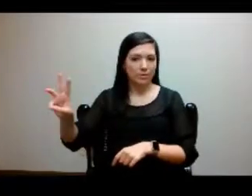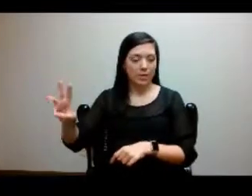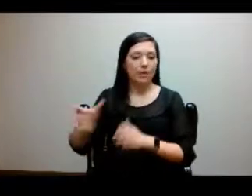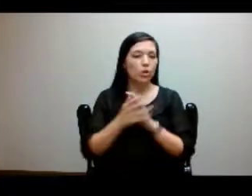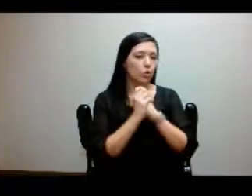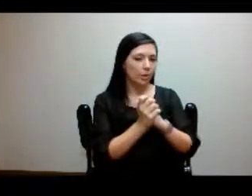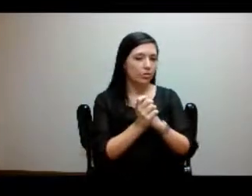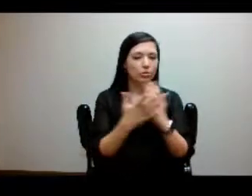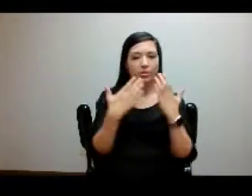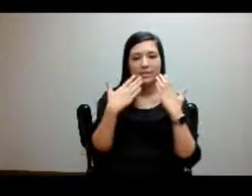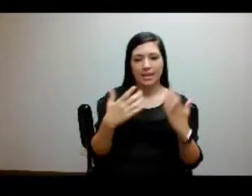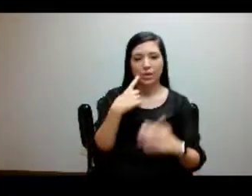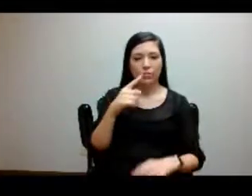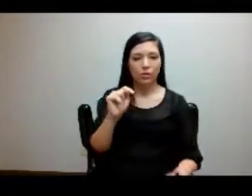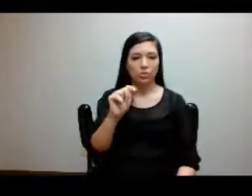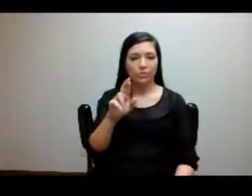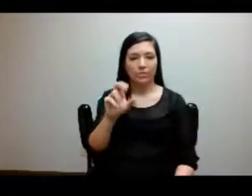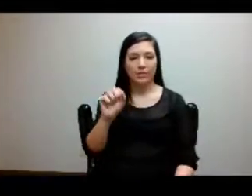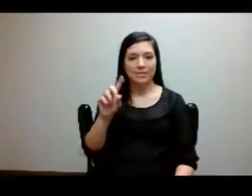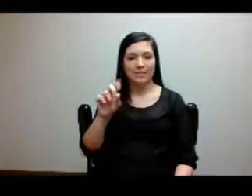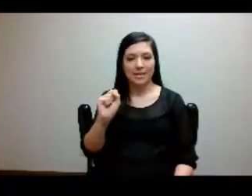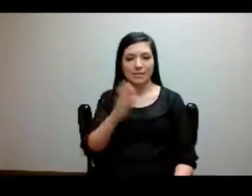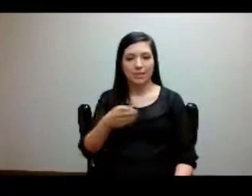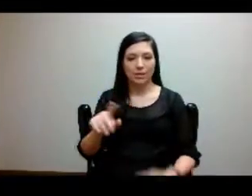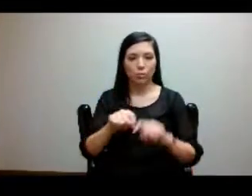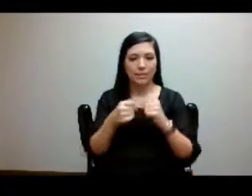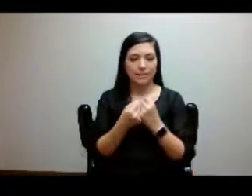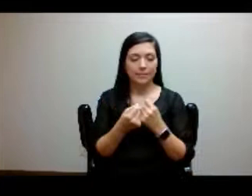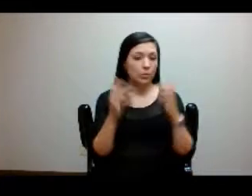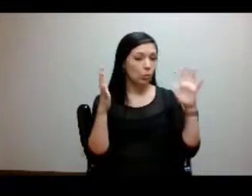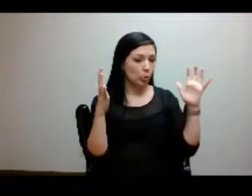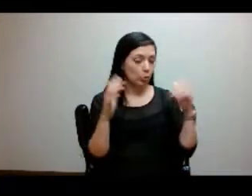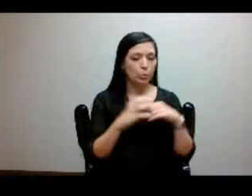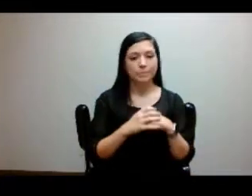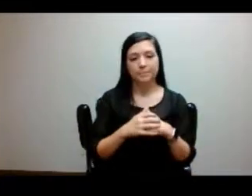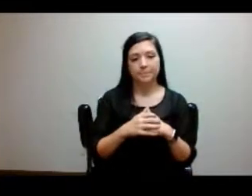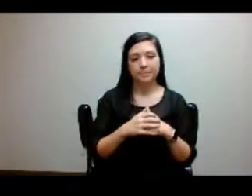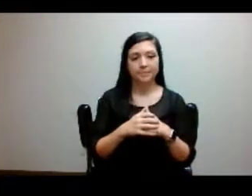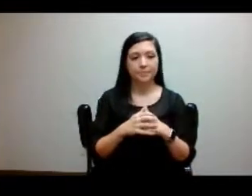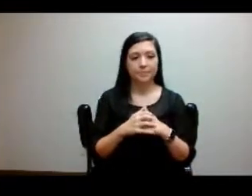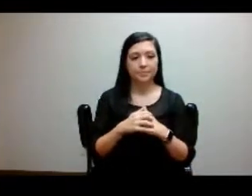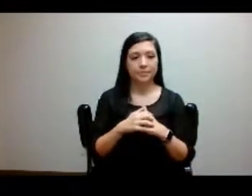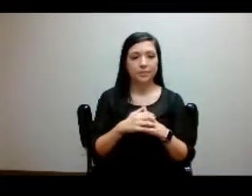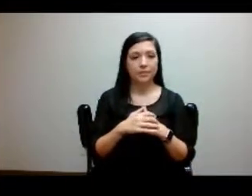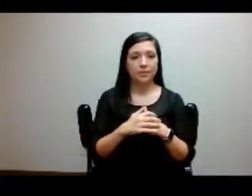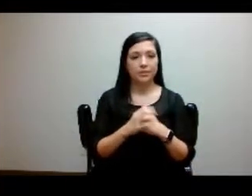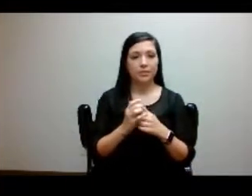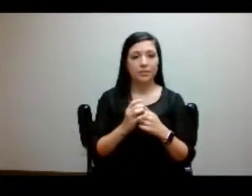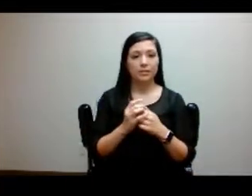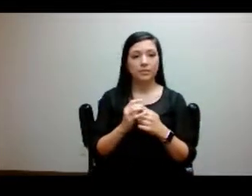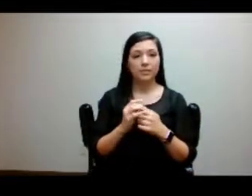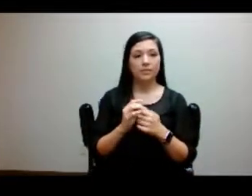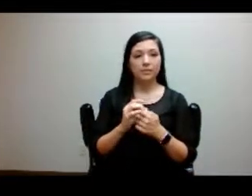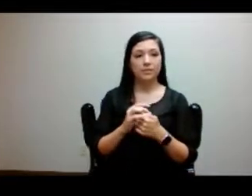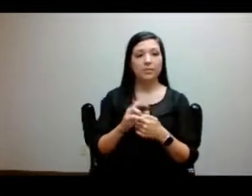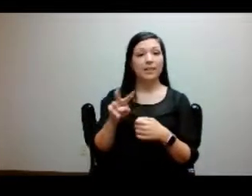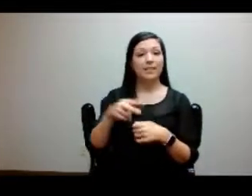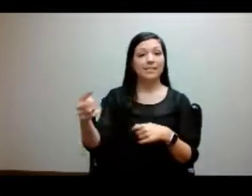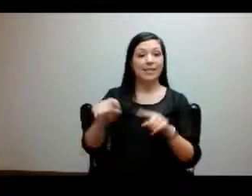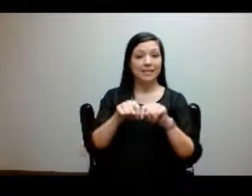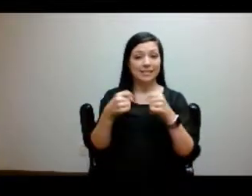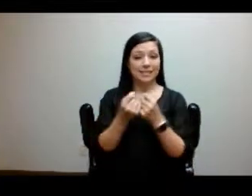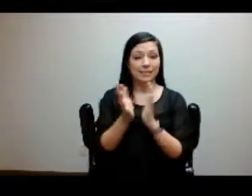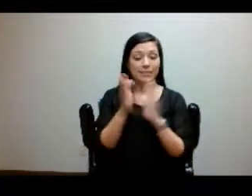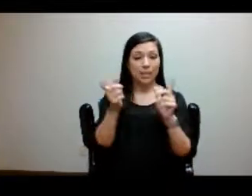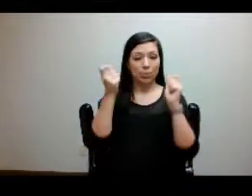thanks to the Trinity River SDS Blackboard team. Woohoo! The second SDS team to be celebrated is